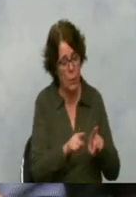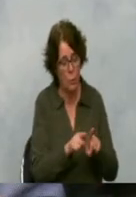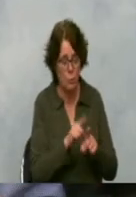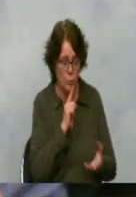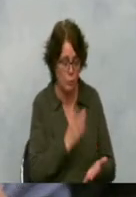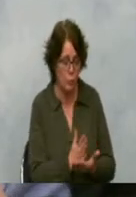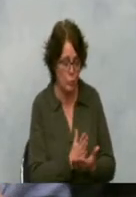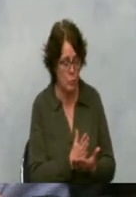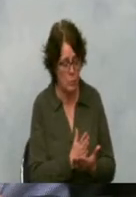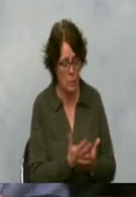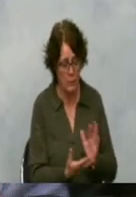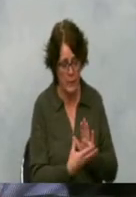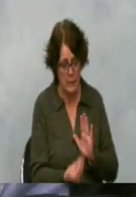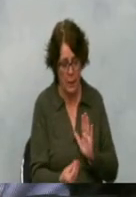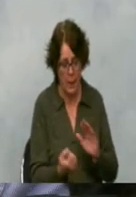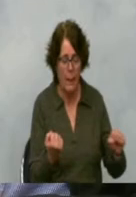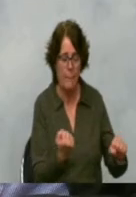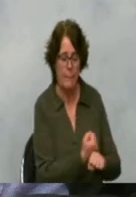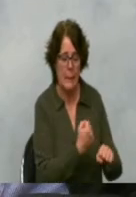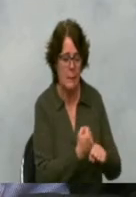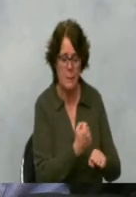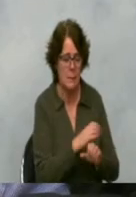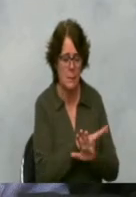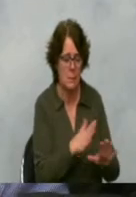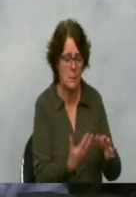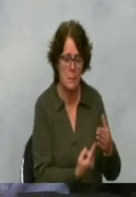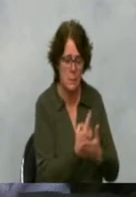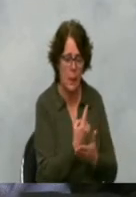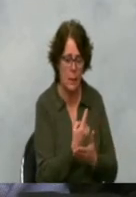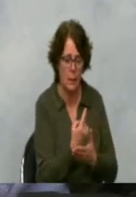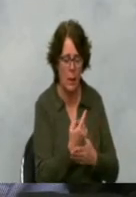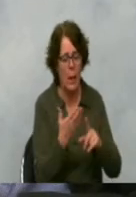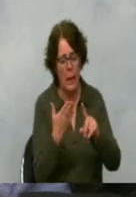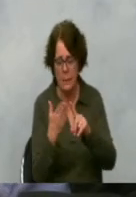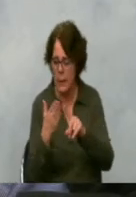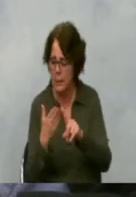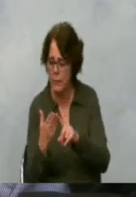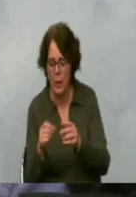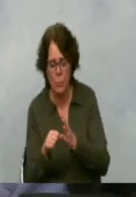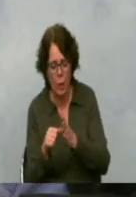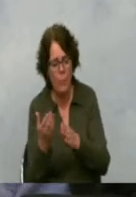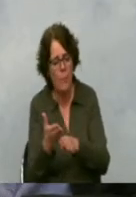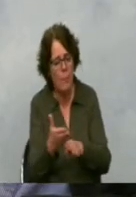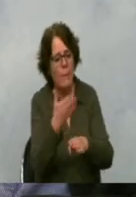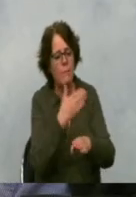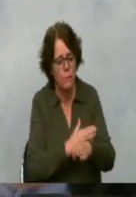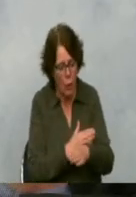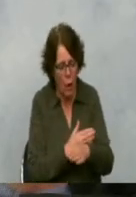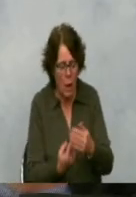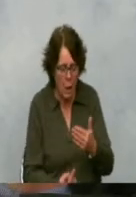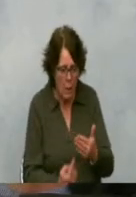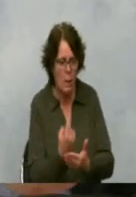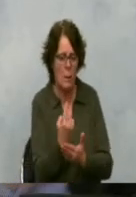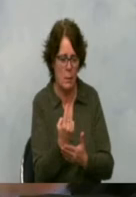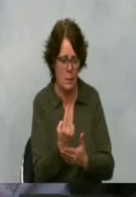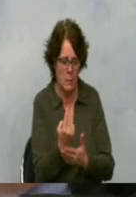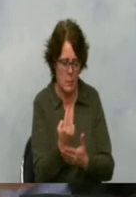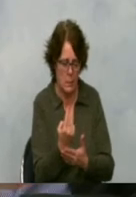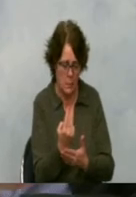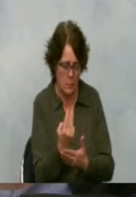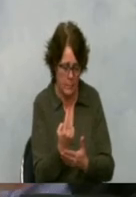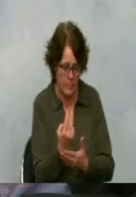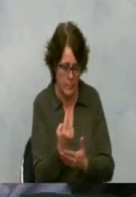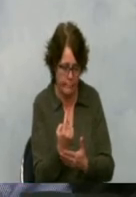if, for instance, maintenance is not taking place and identifying problems before they arrive, the old adage, a stitch in time saves